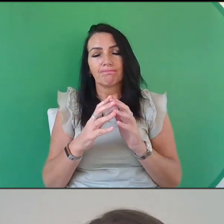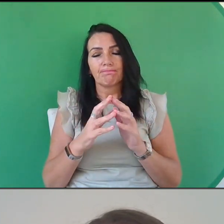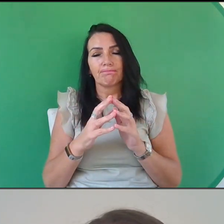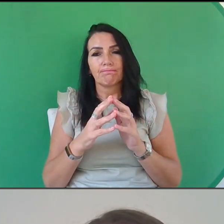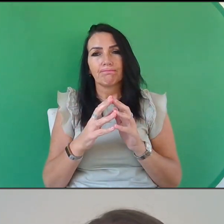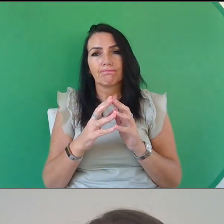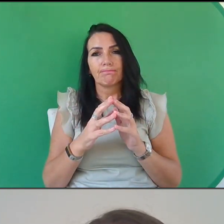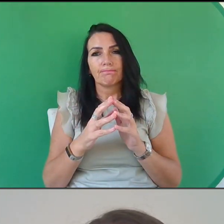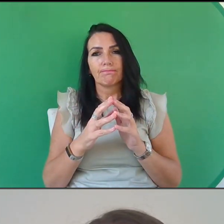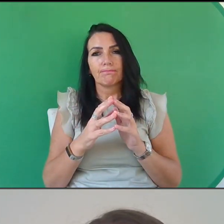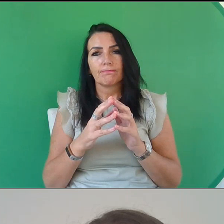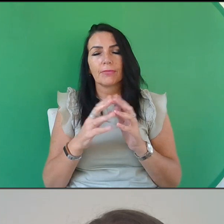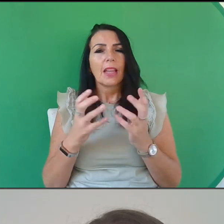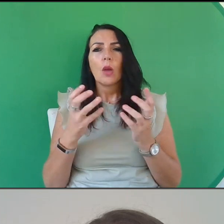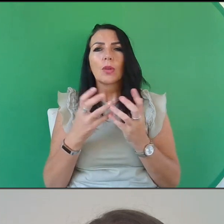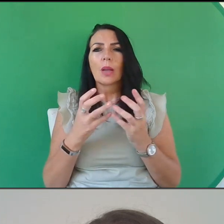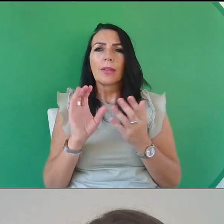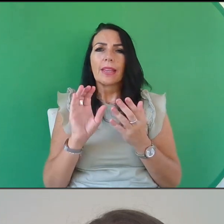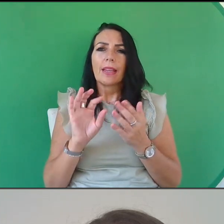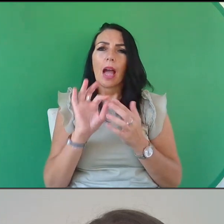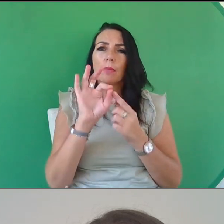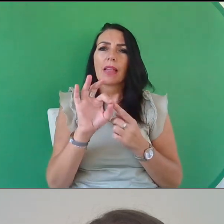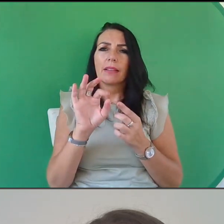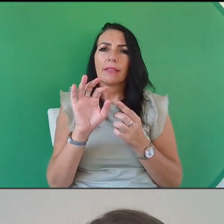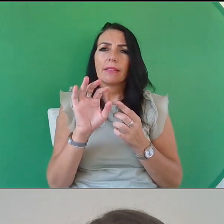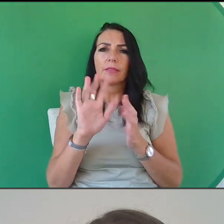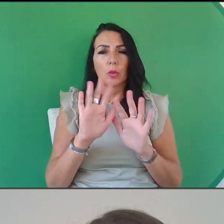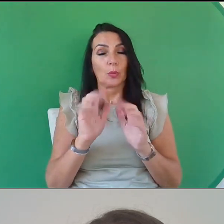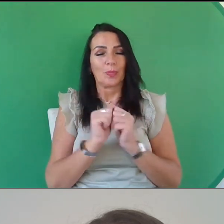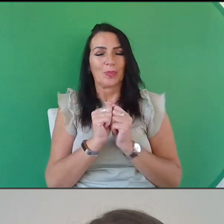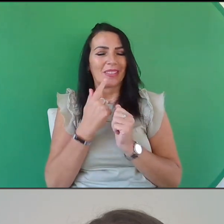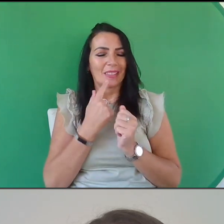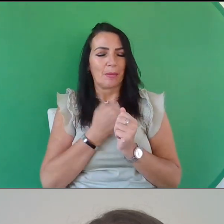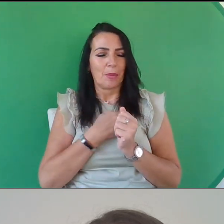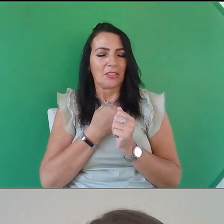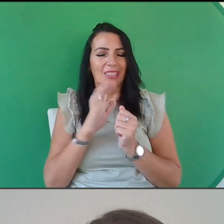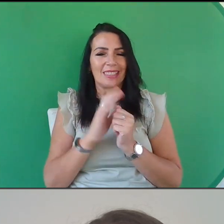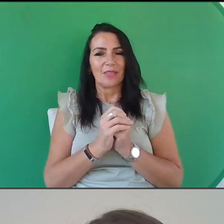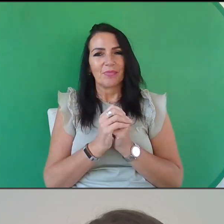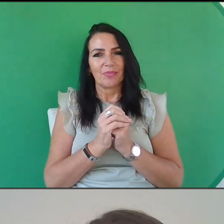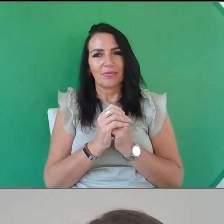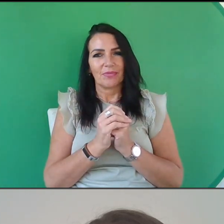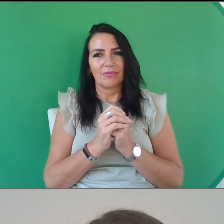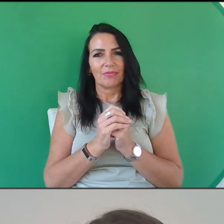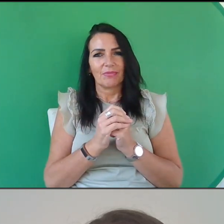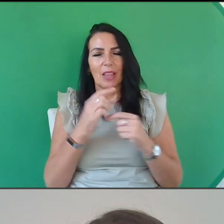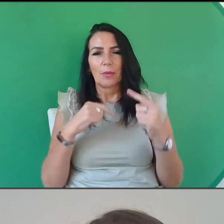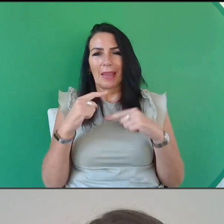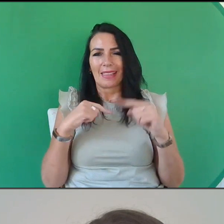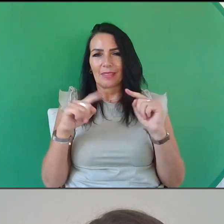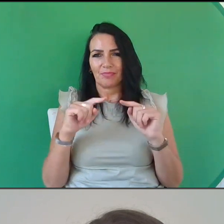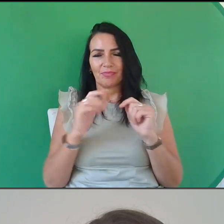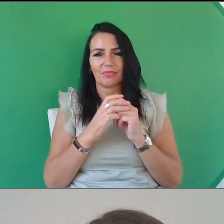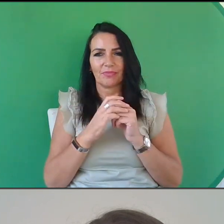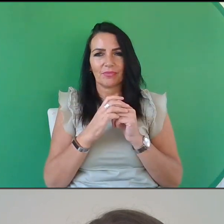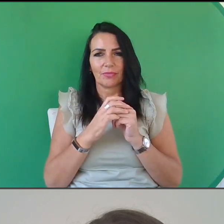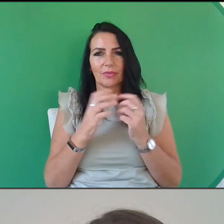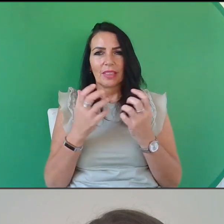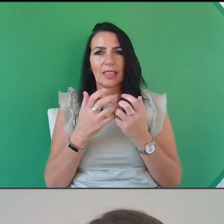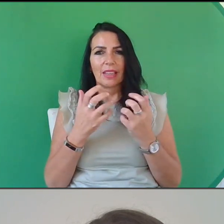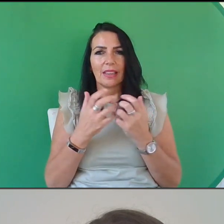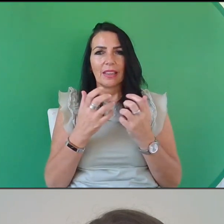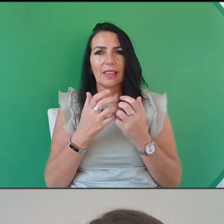can we apply for funding to help? Oh, sorry, no, apologies. I'll just, how to convert interest